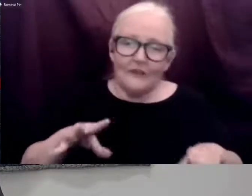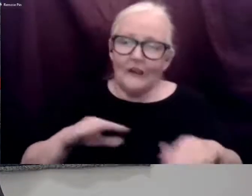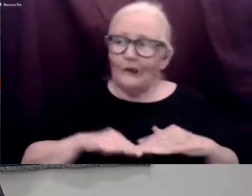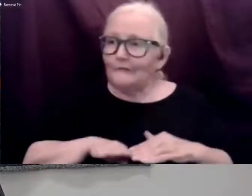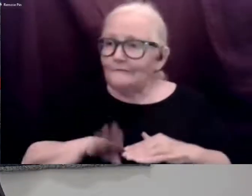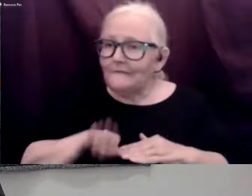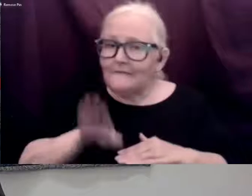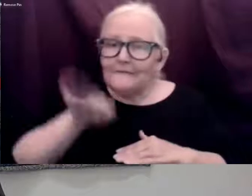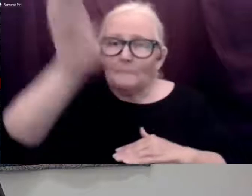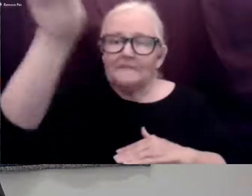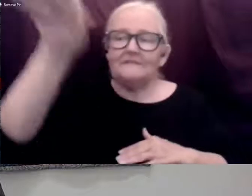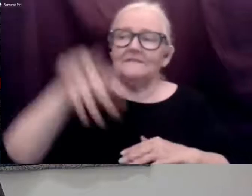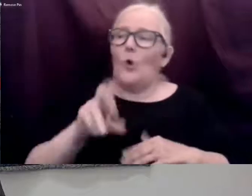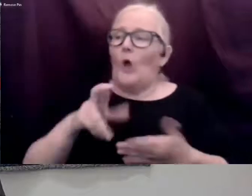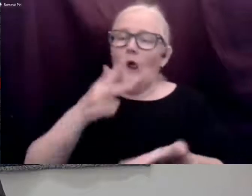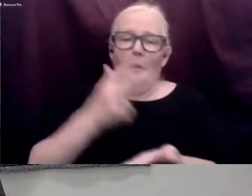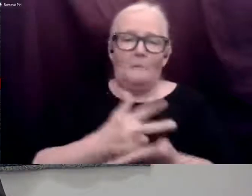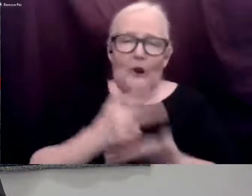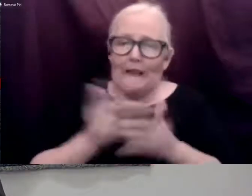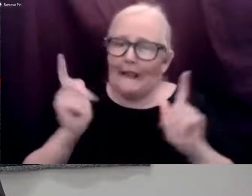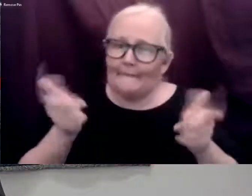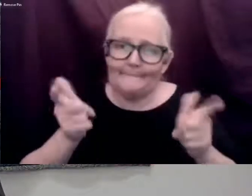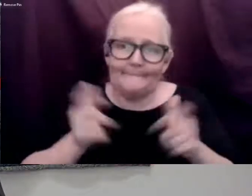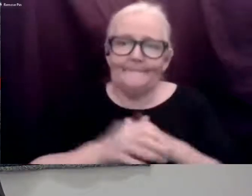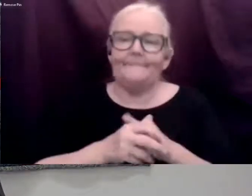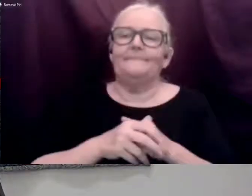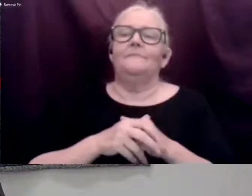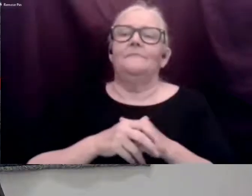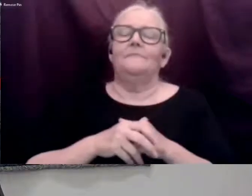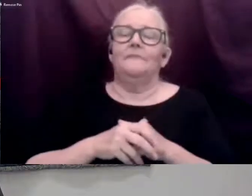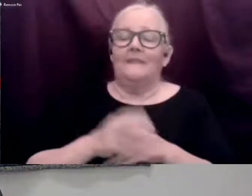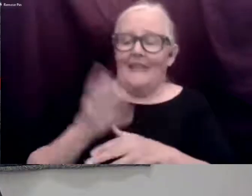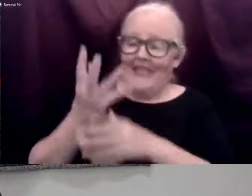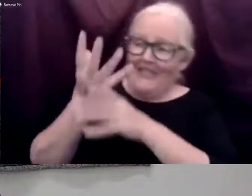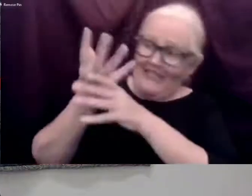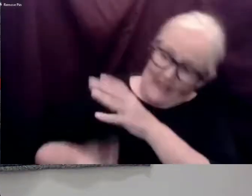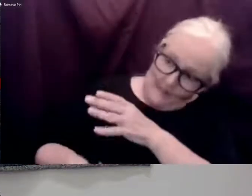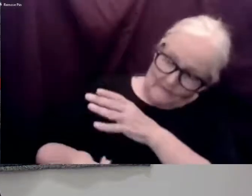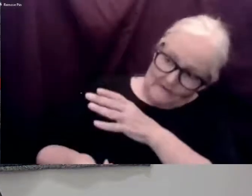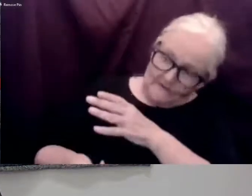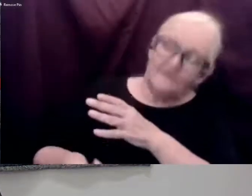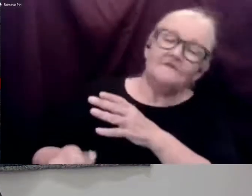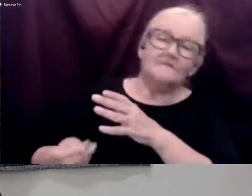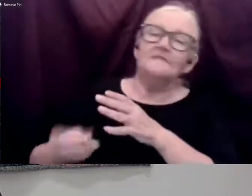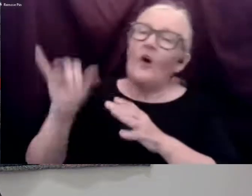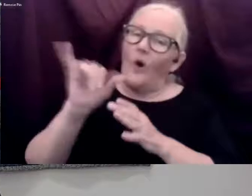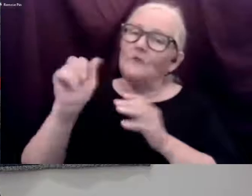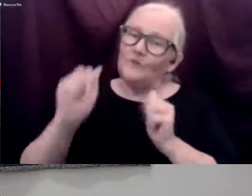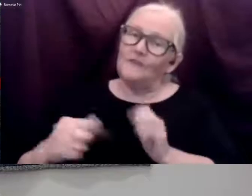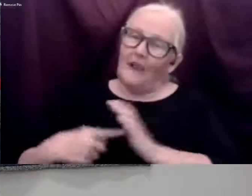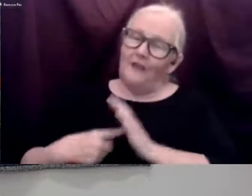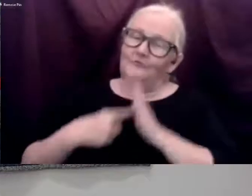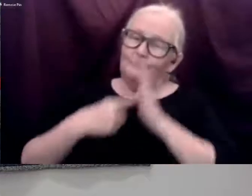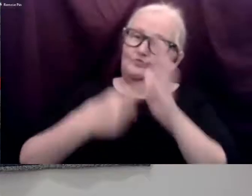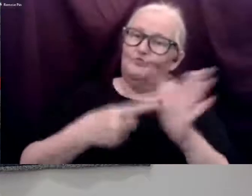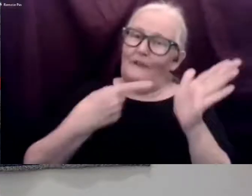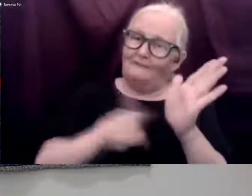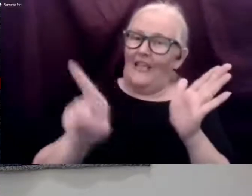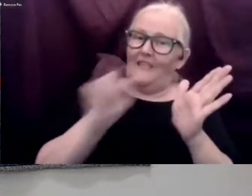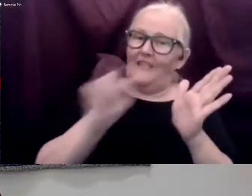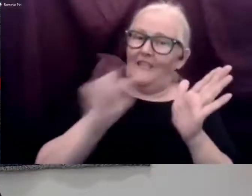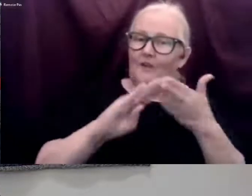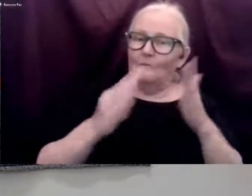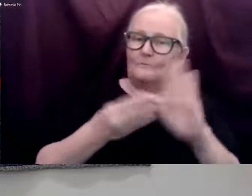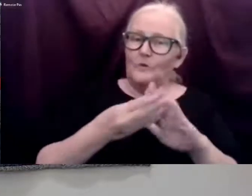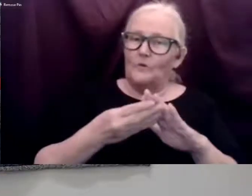The absence of things often communicates more about a community than the things that are present, whether in positive